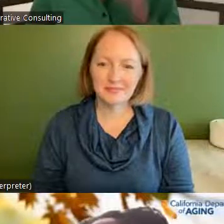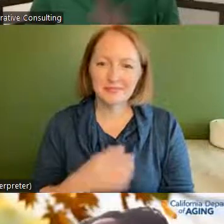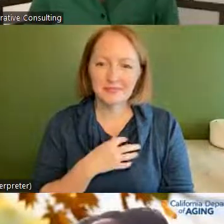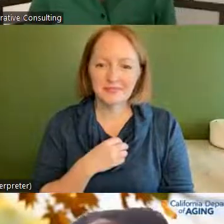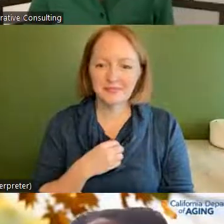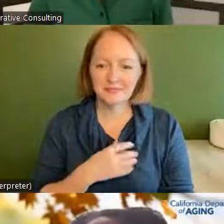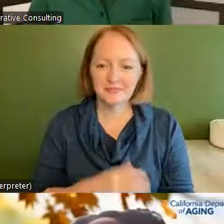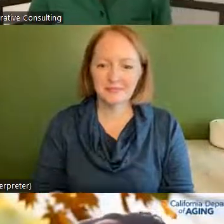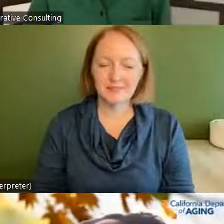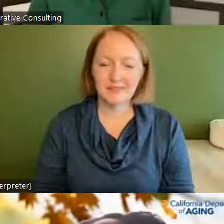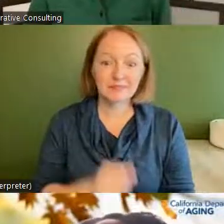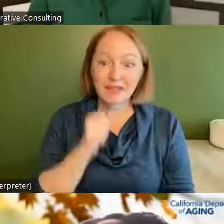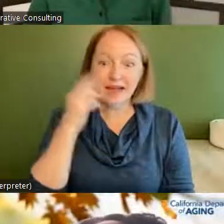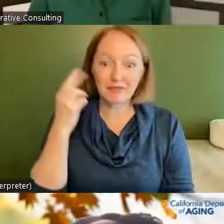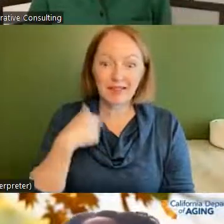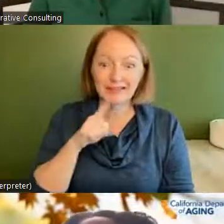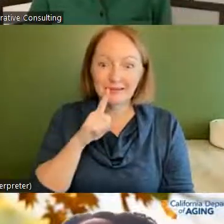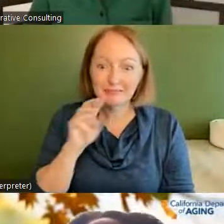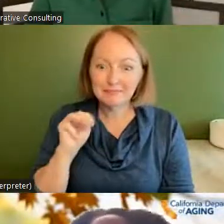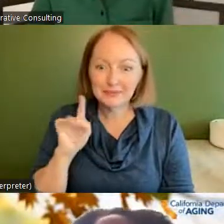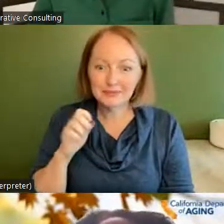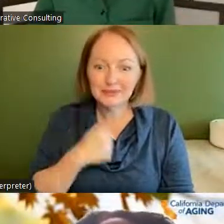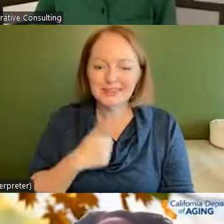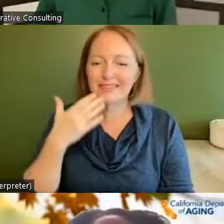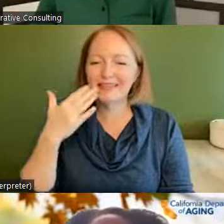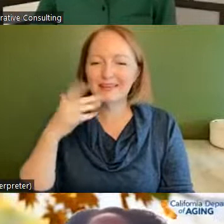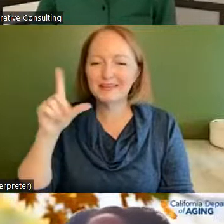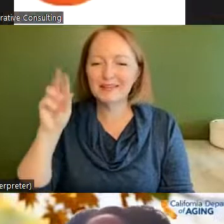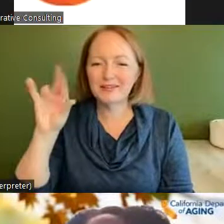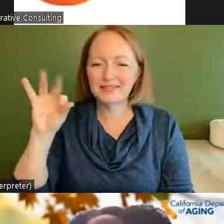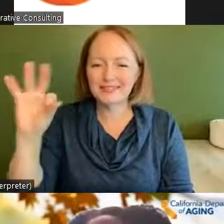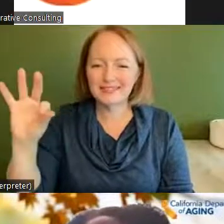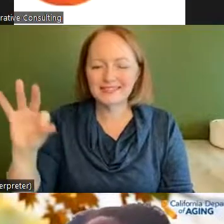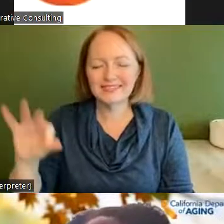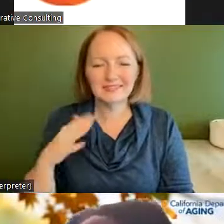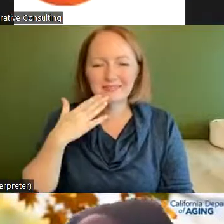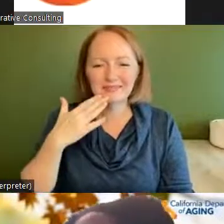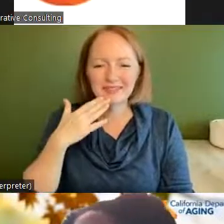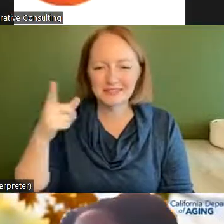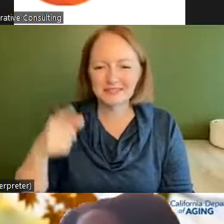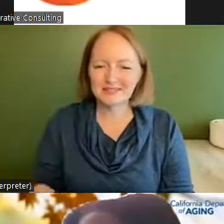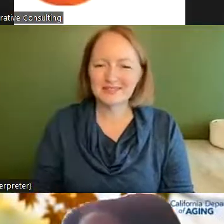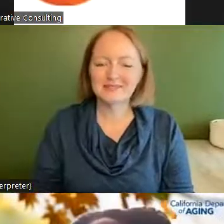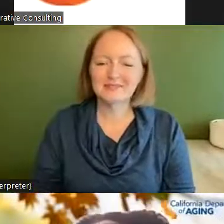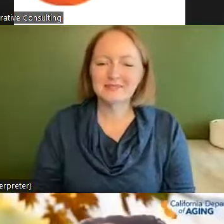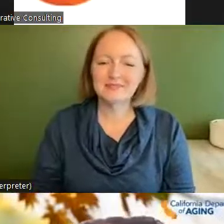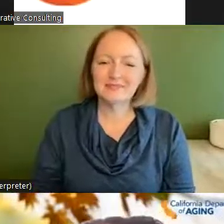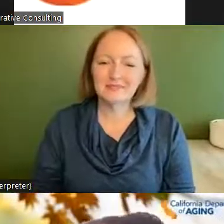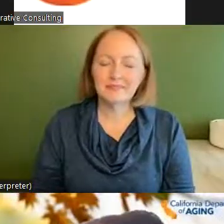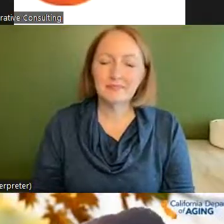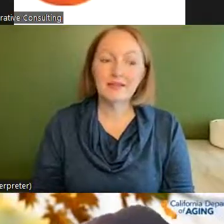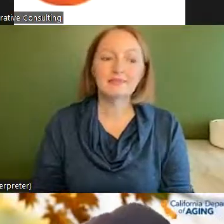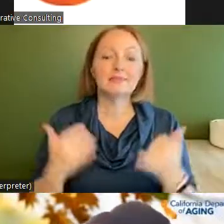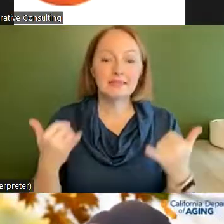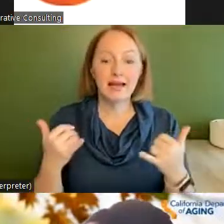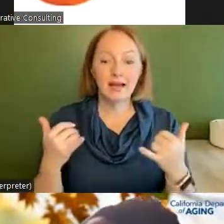Sorry, I didn't realize I was on mute. Thank you, Lori. Really appreciate that. So we're going to